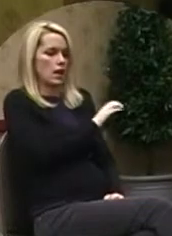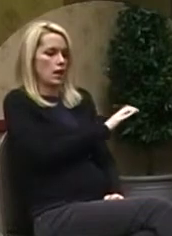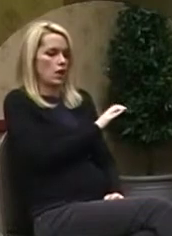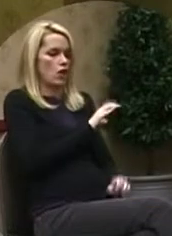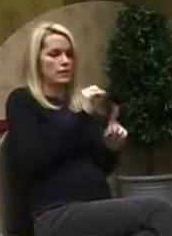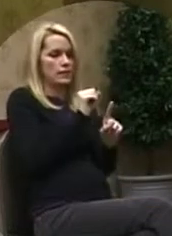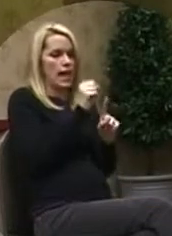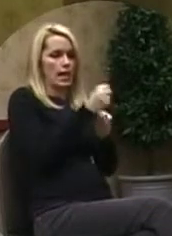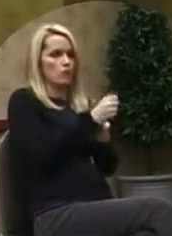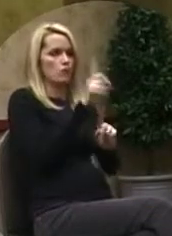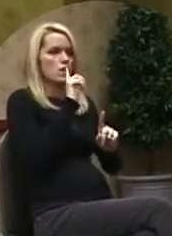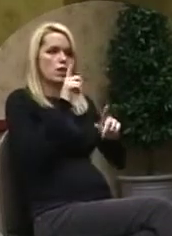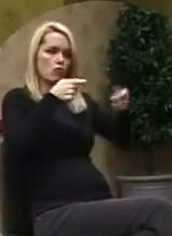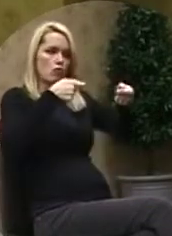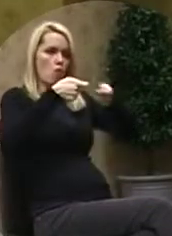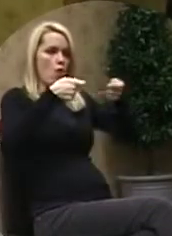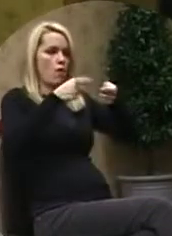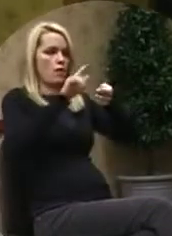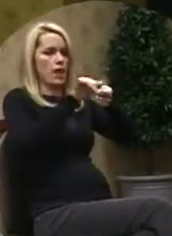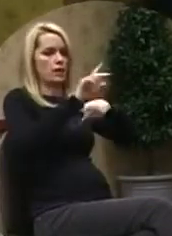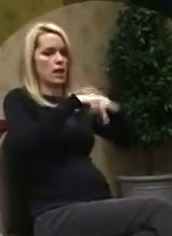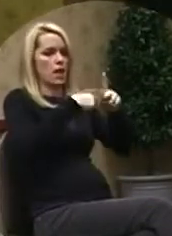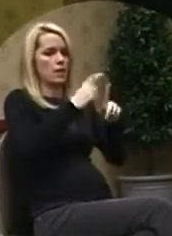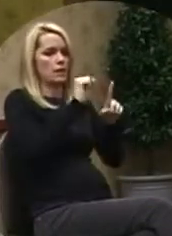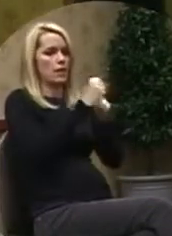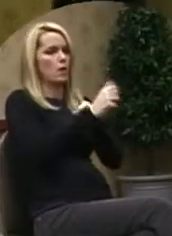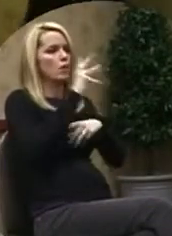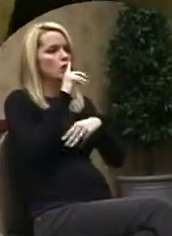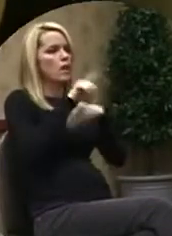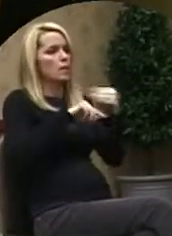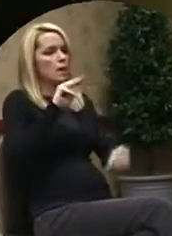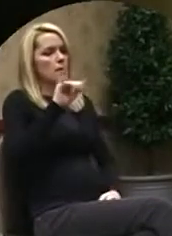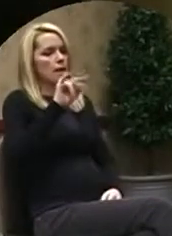to now is talking about this MiniFDA and the FBA plus observation.